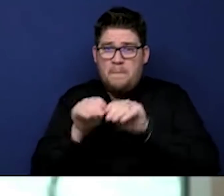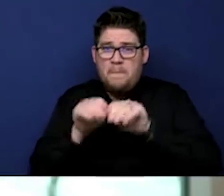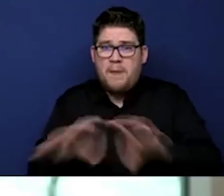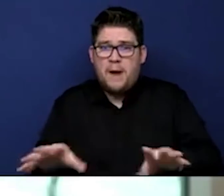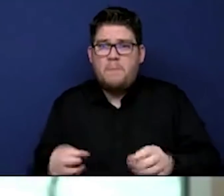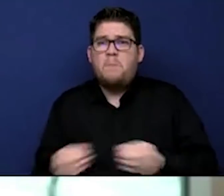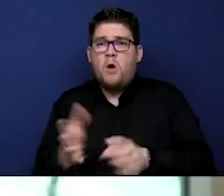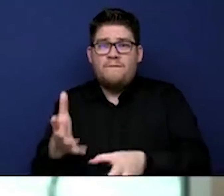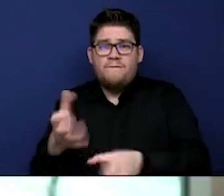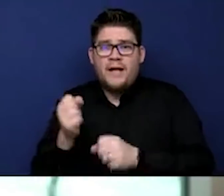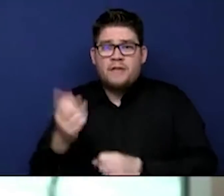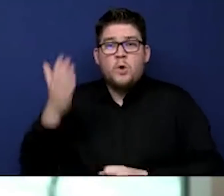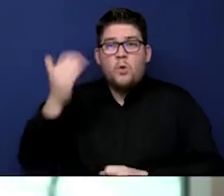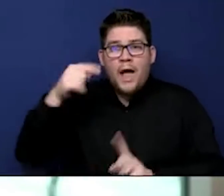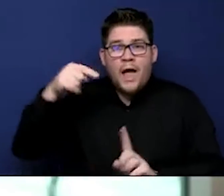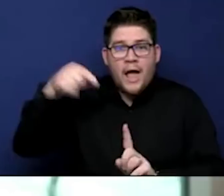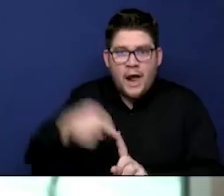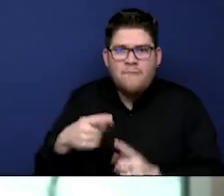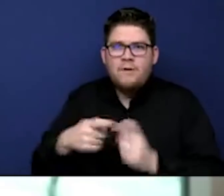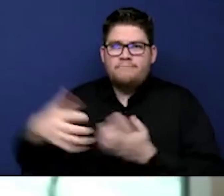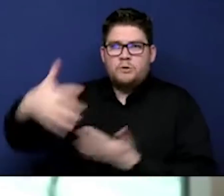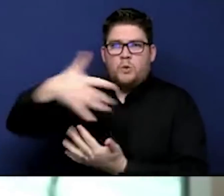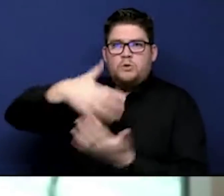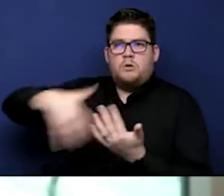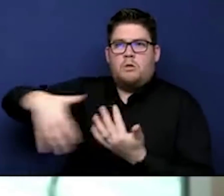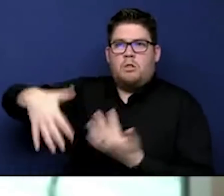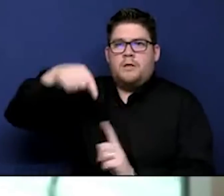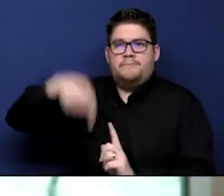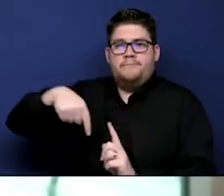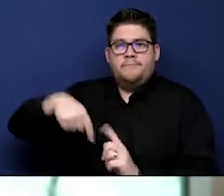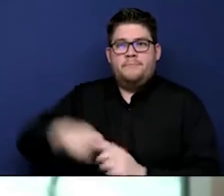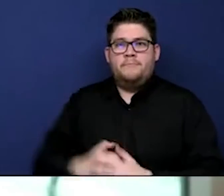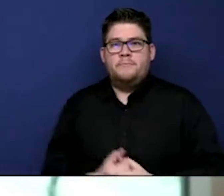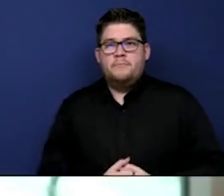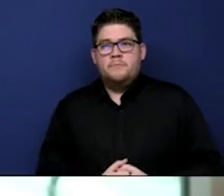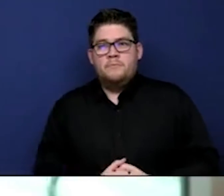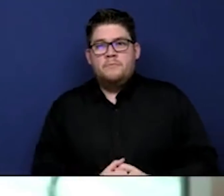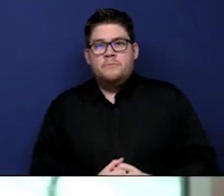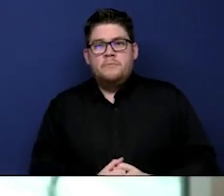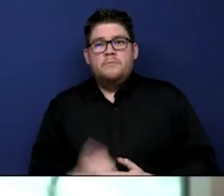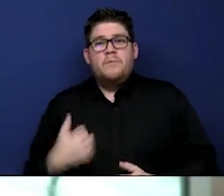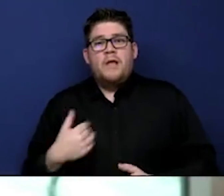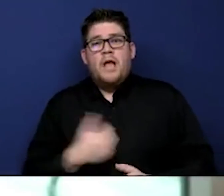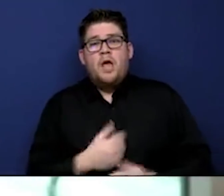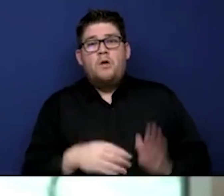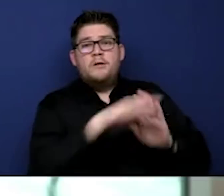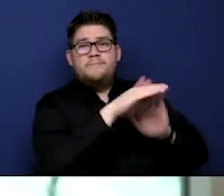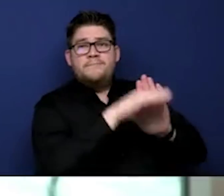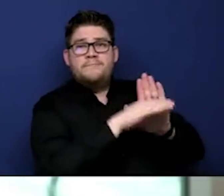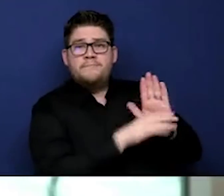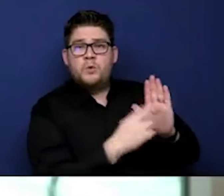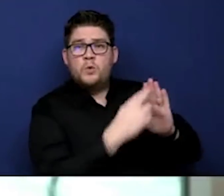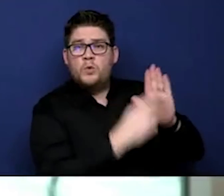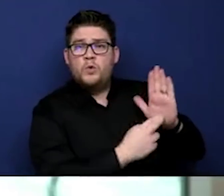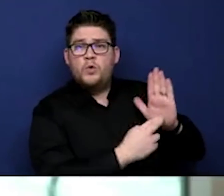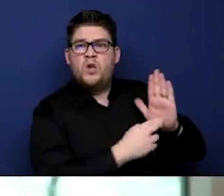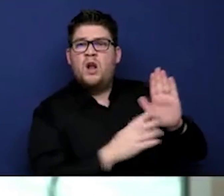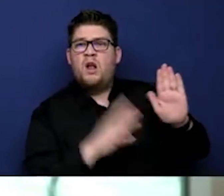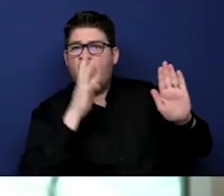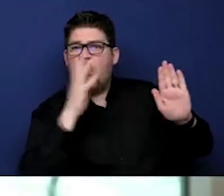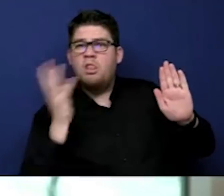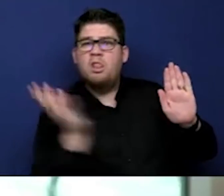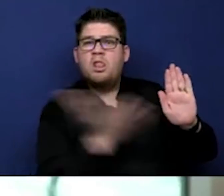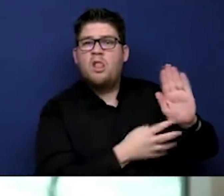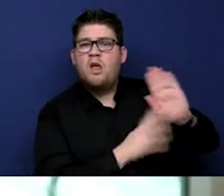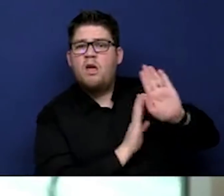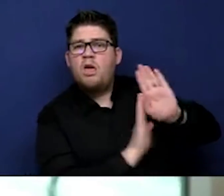are disregarding our provincial safety precautions for a whole lot of reasons, and we know that. There's no one